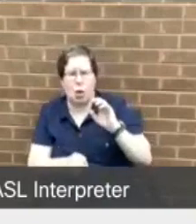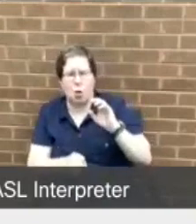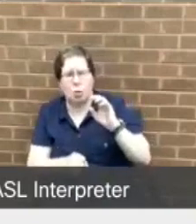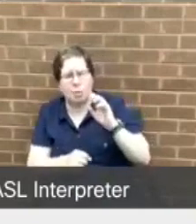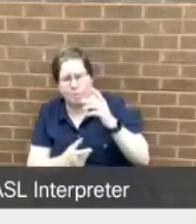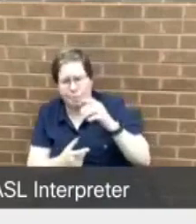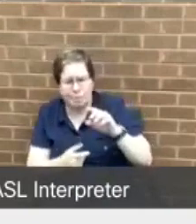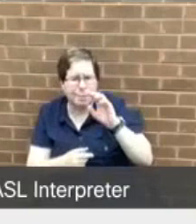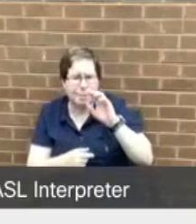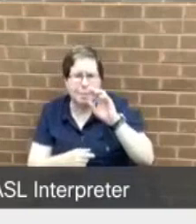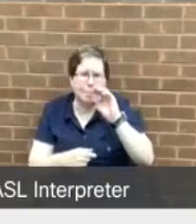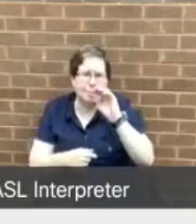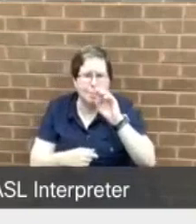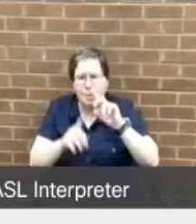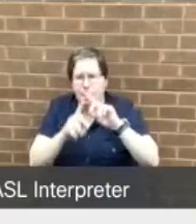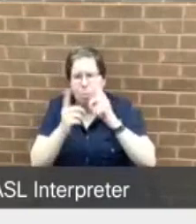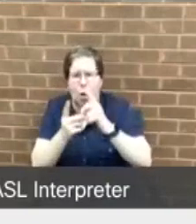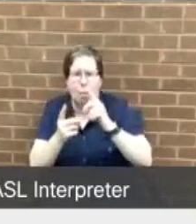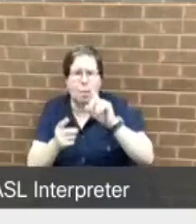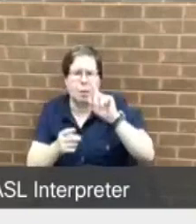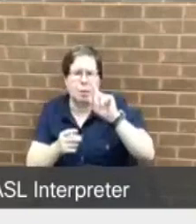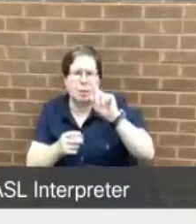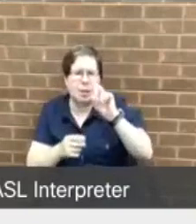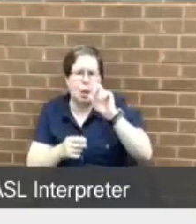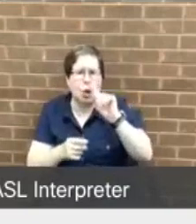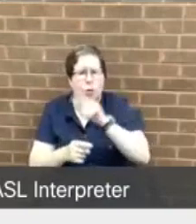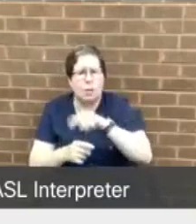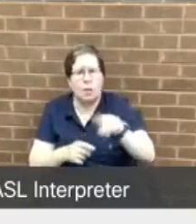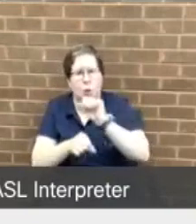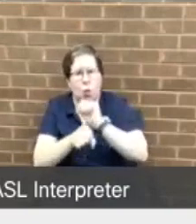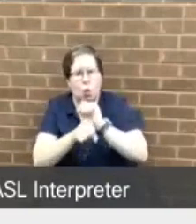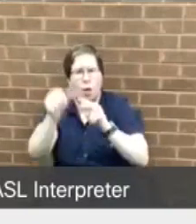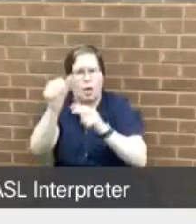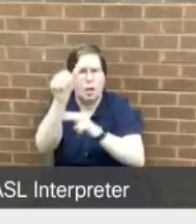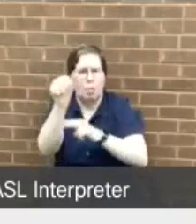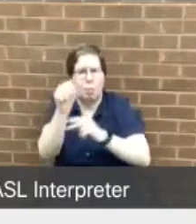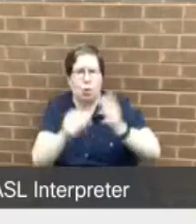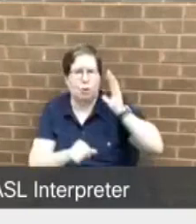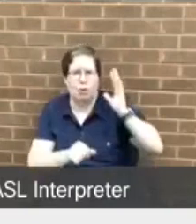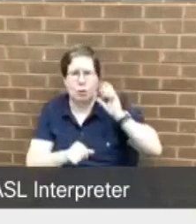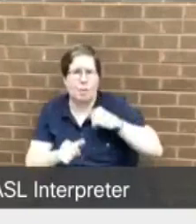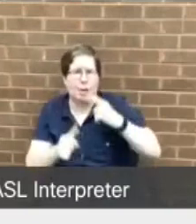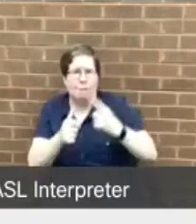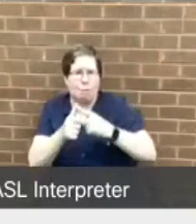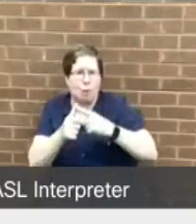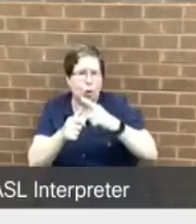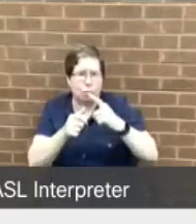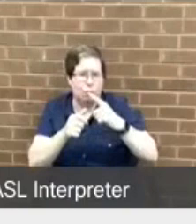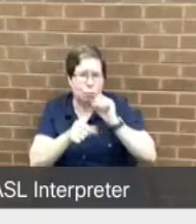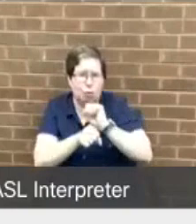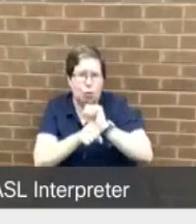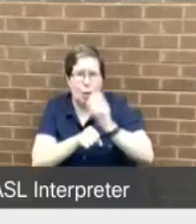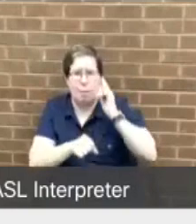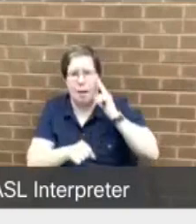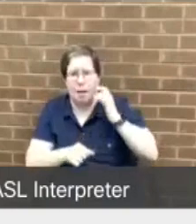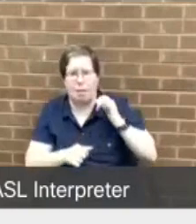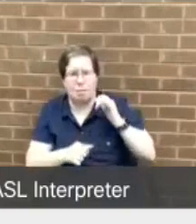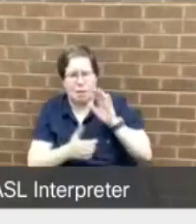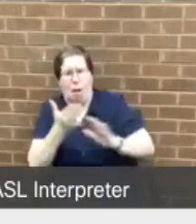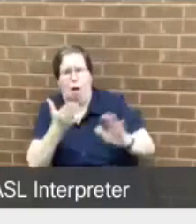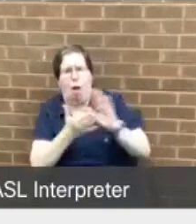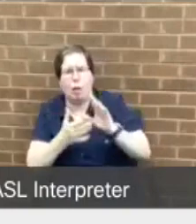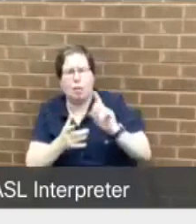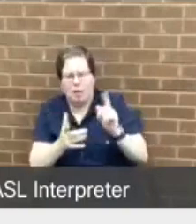and I'm asking this as a civil engineer from Georgia Tech who worked on bridges on my first job out of college, but how do we get away from that mindset